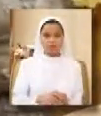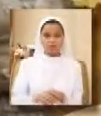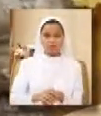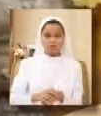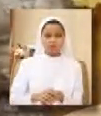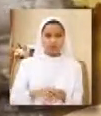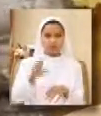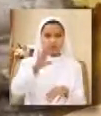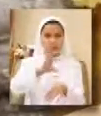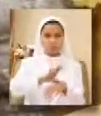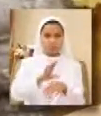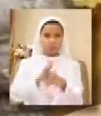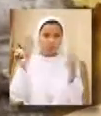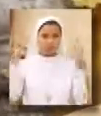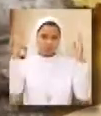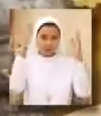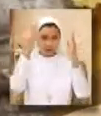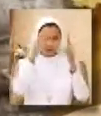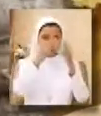ni